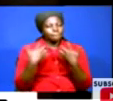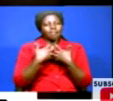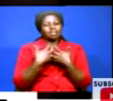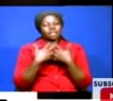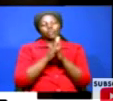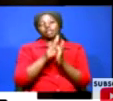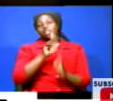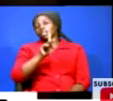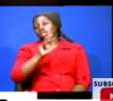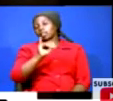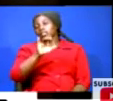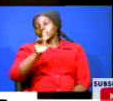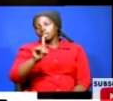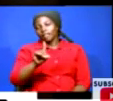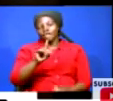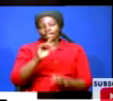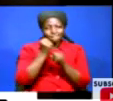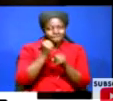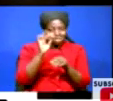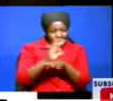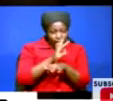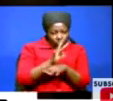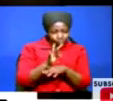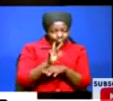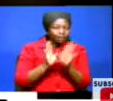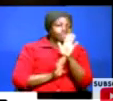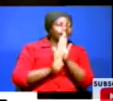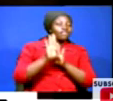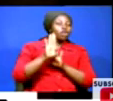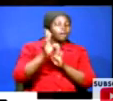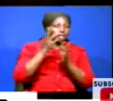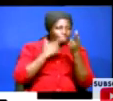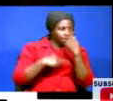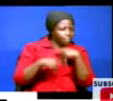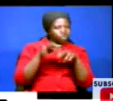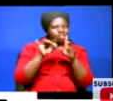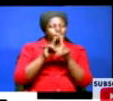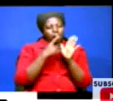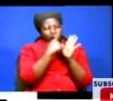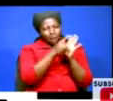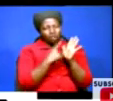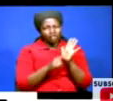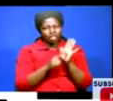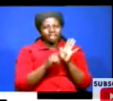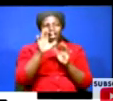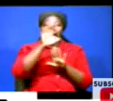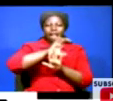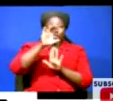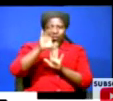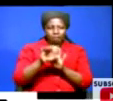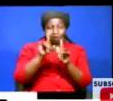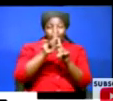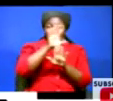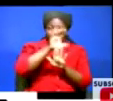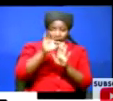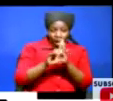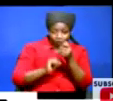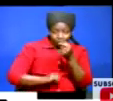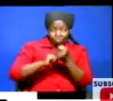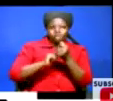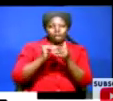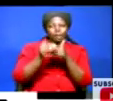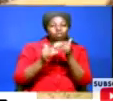KICD function of developing, reviewing and approving curricula and curriculum support materials that